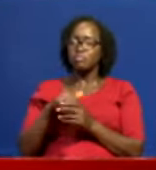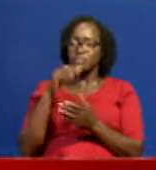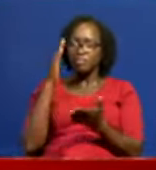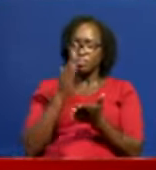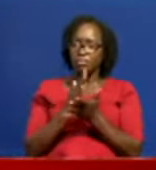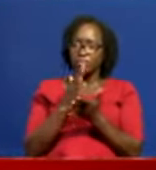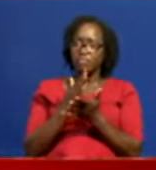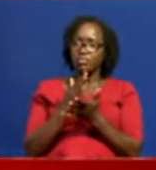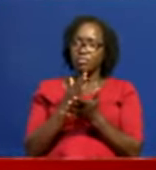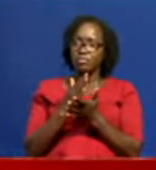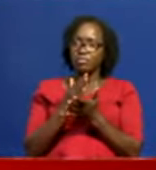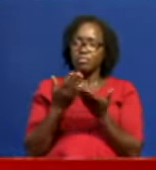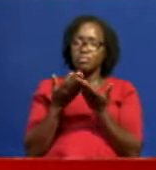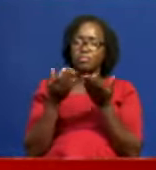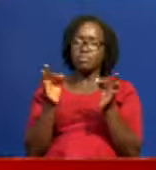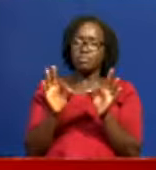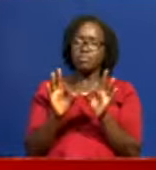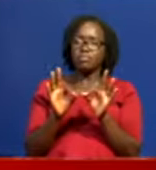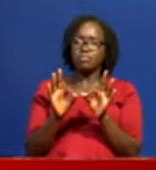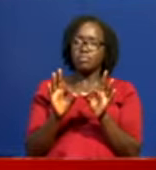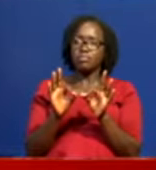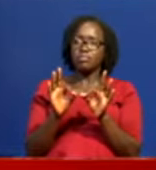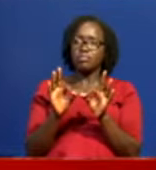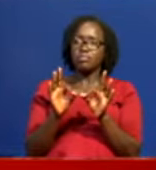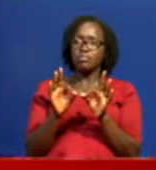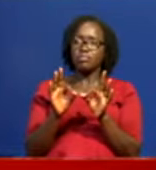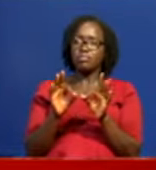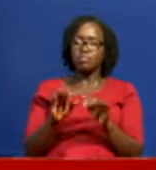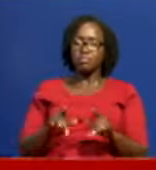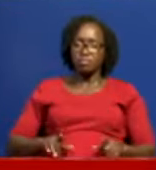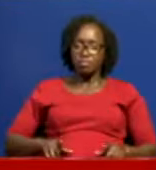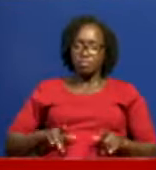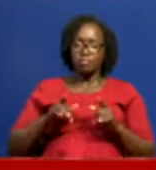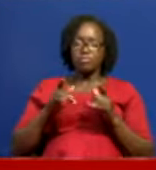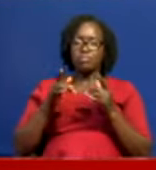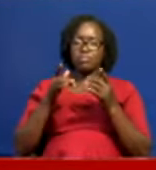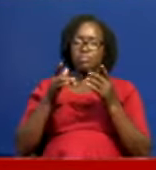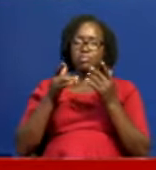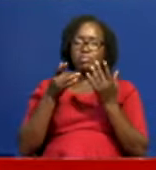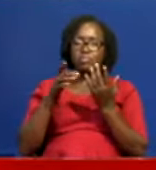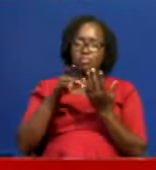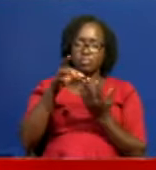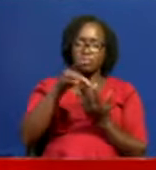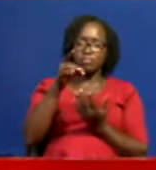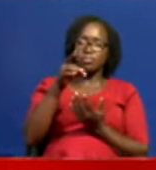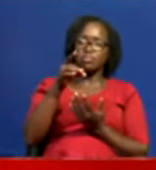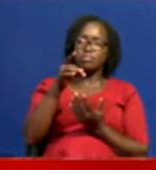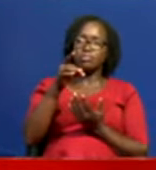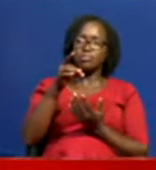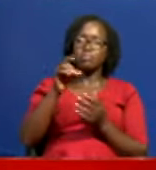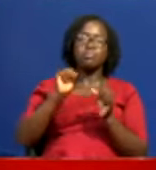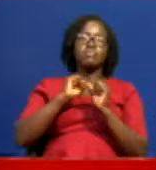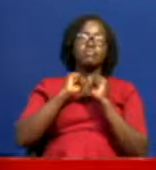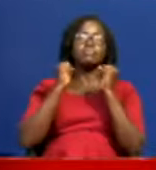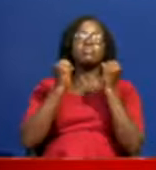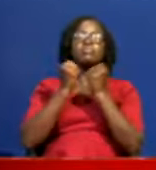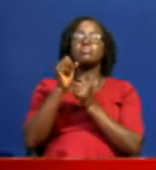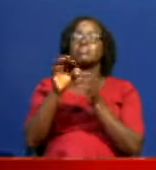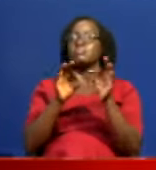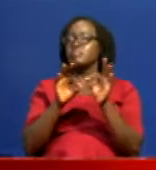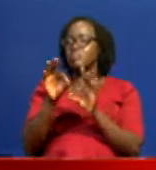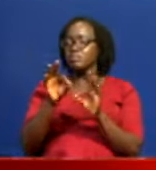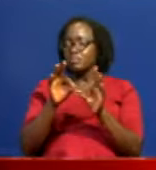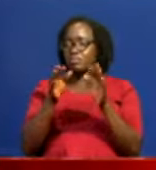fact. Freedom is our lifeblood and identity. We are a society defined